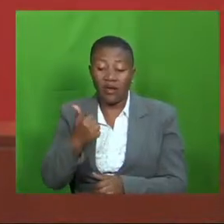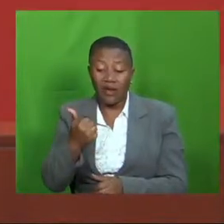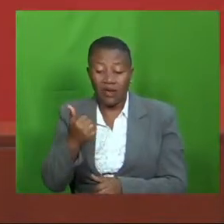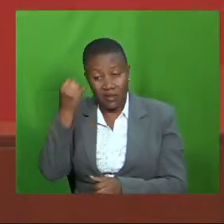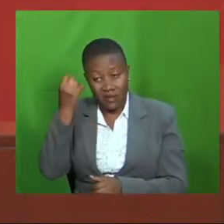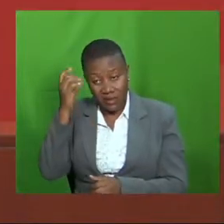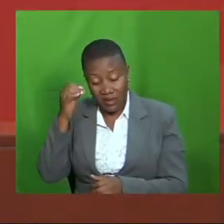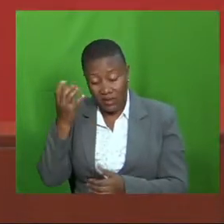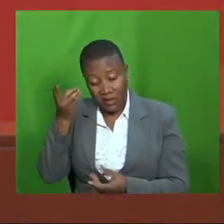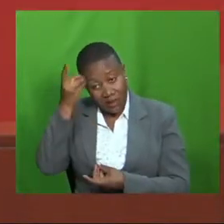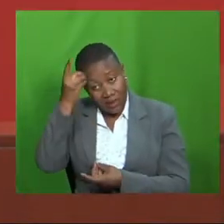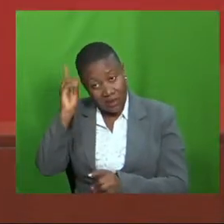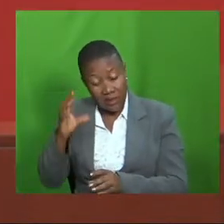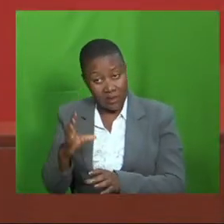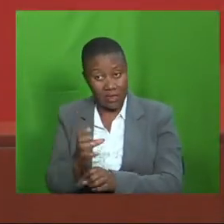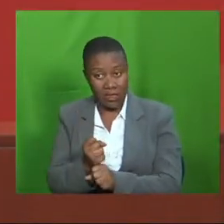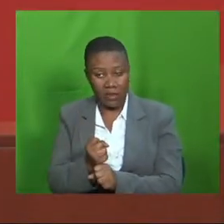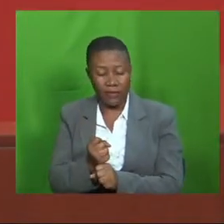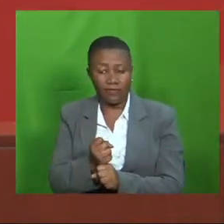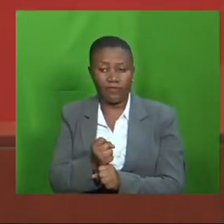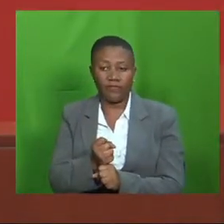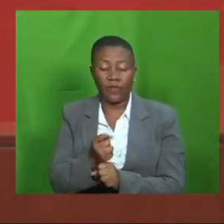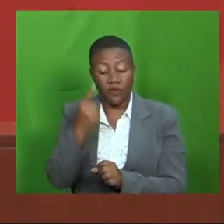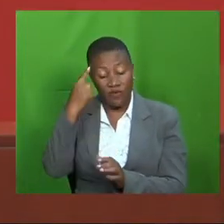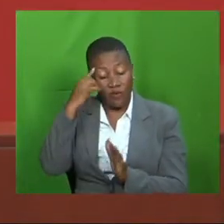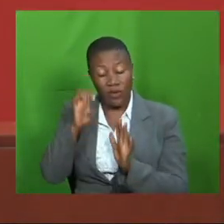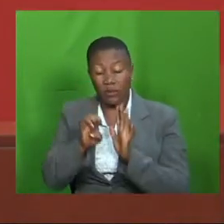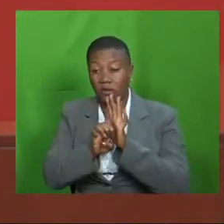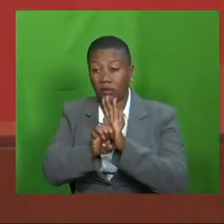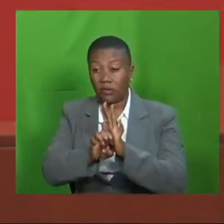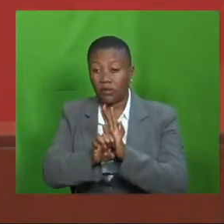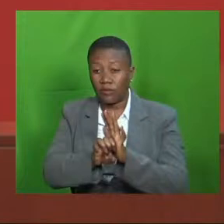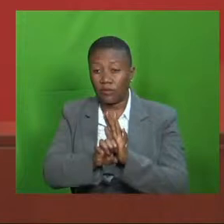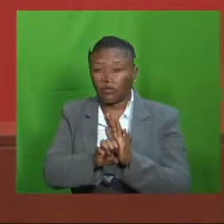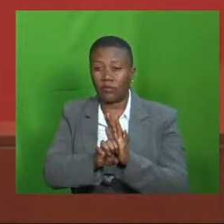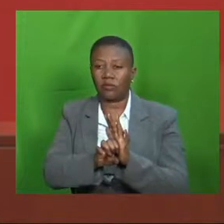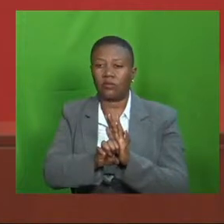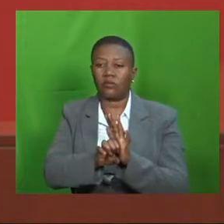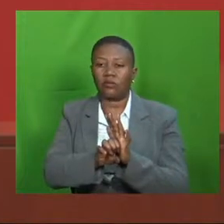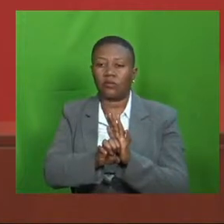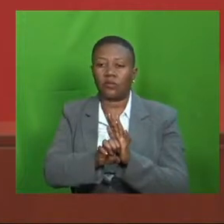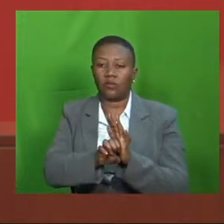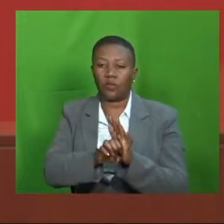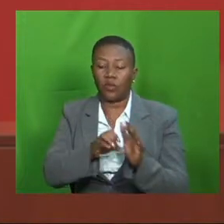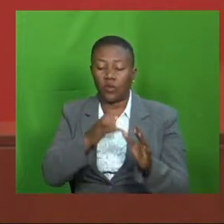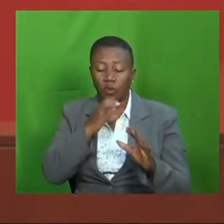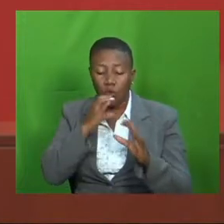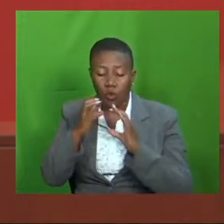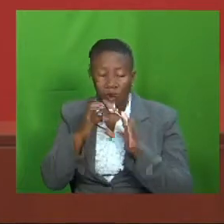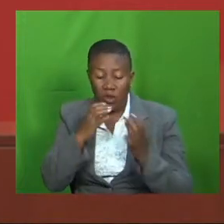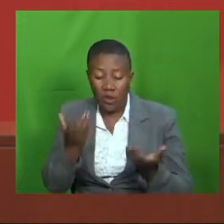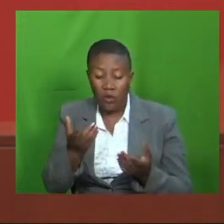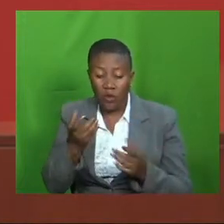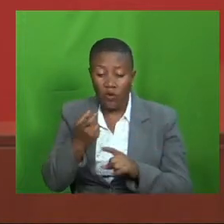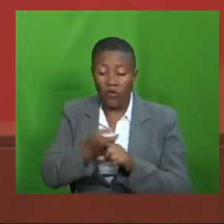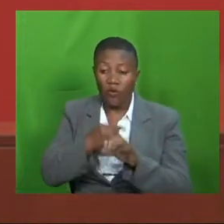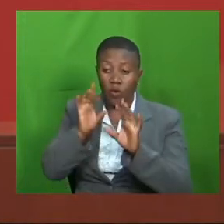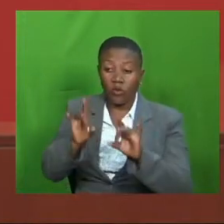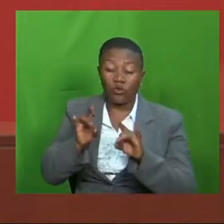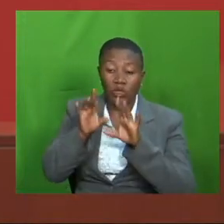matter. For instance, you can read a publication of the Parliament of Australia